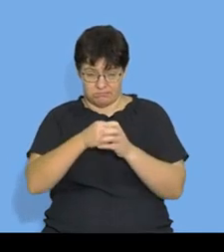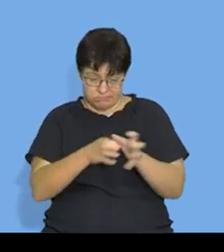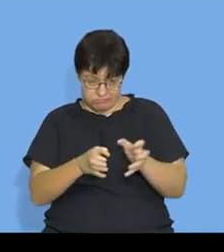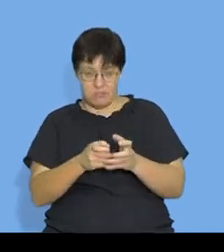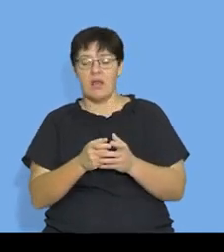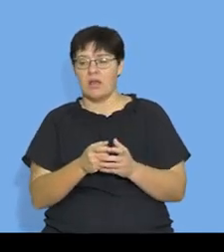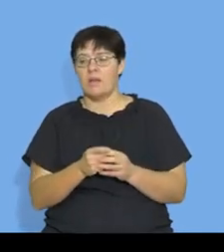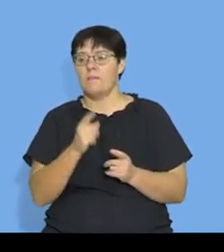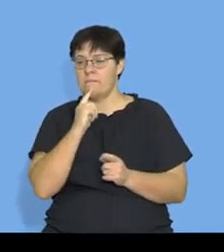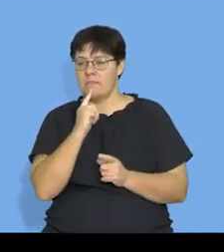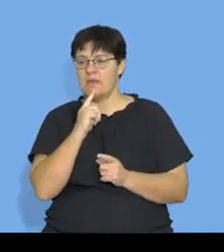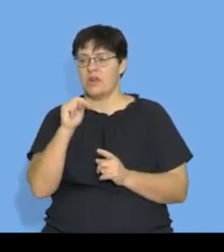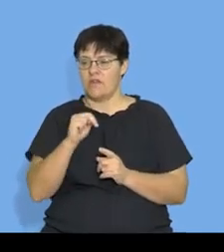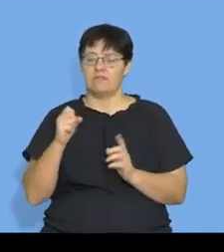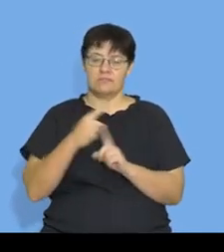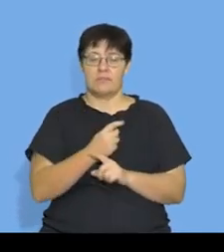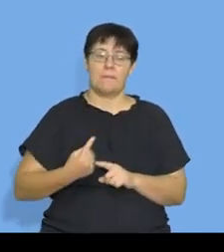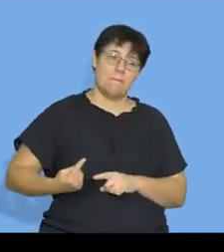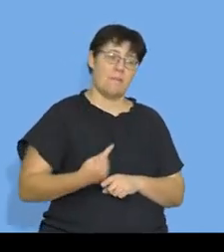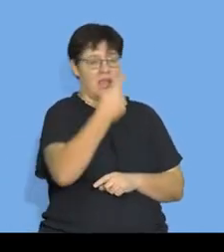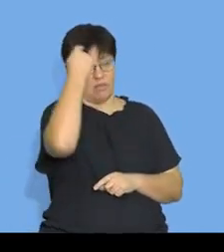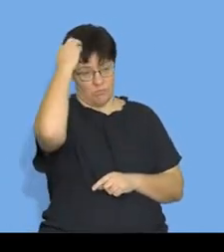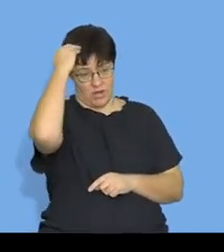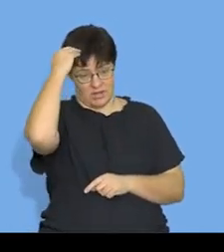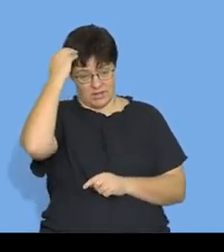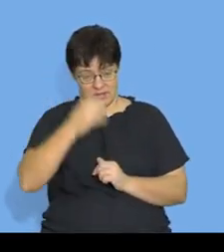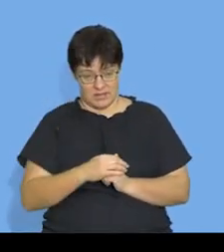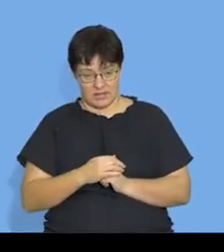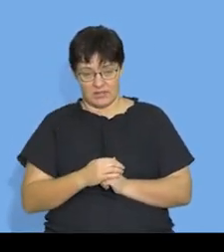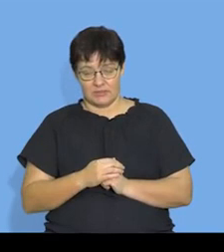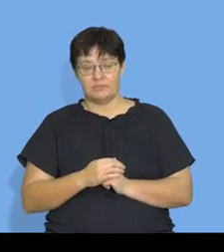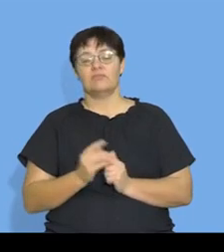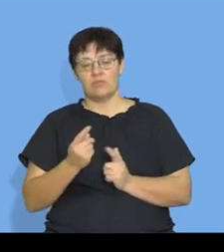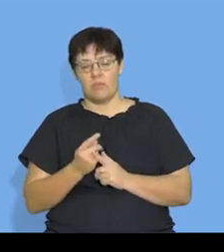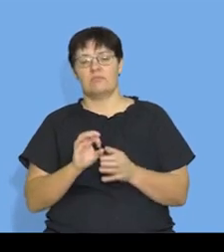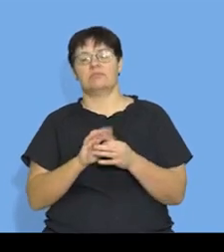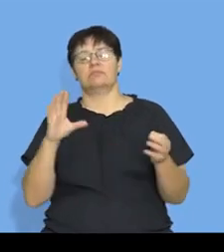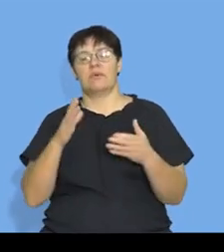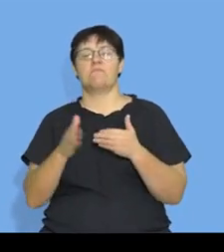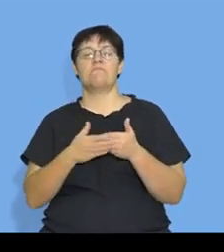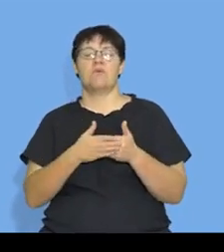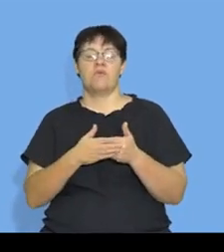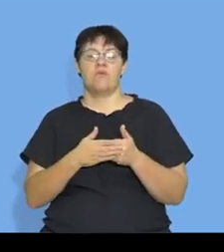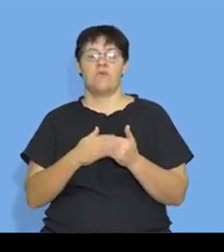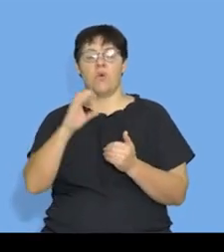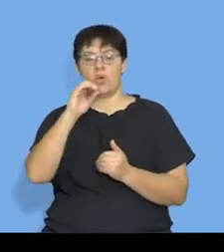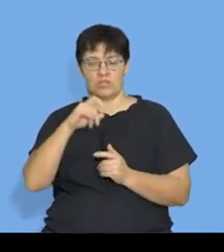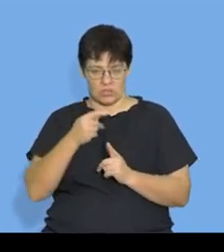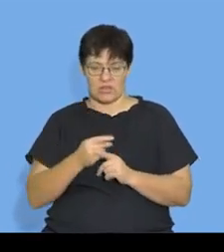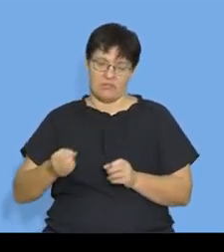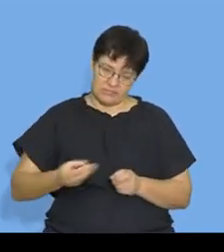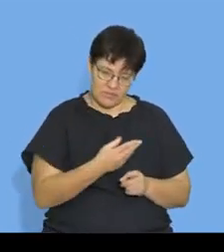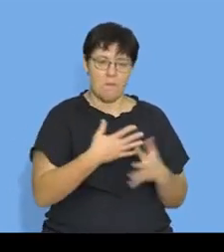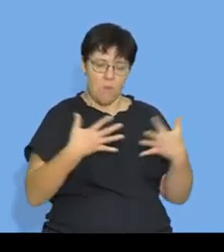then causes nerve impulses to be sent back to the brain, and this further allows for the release of more oxytocin,